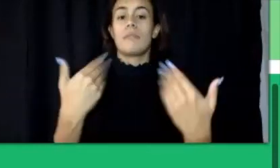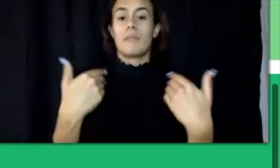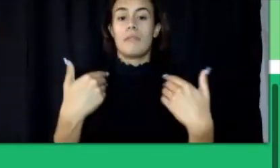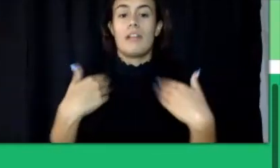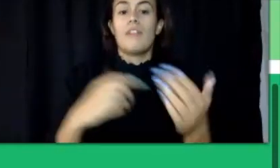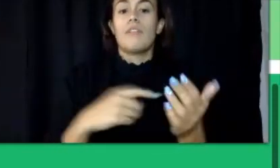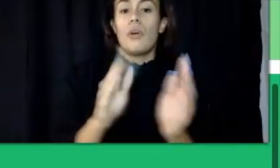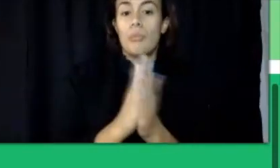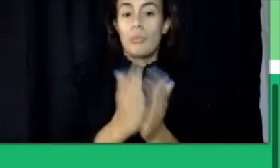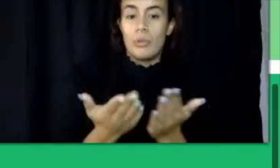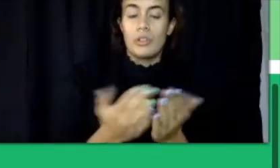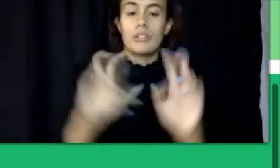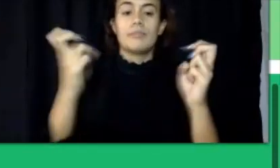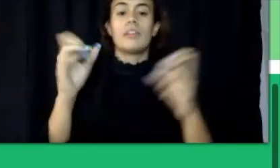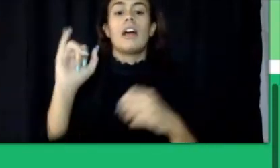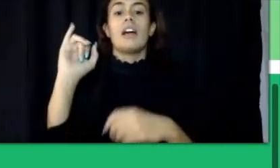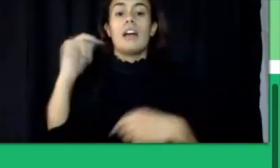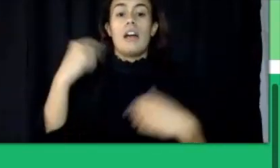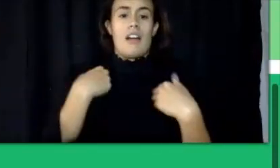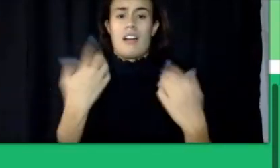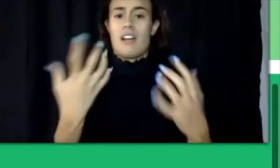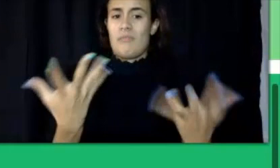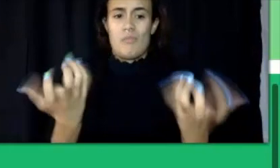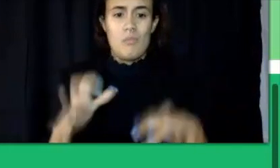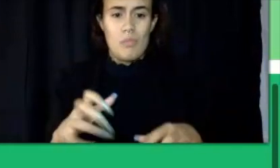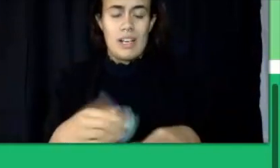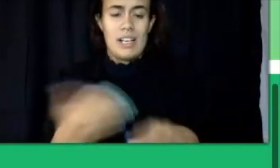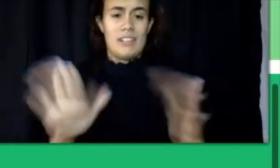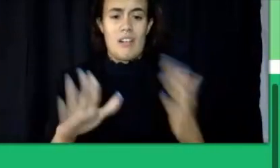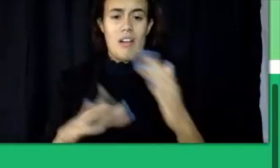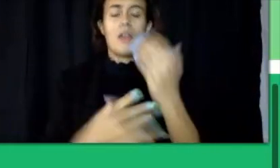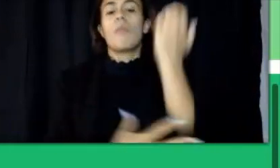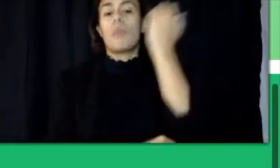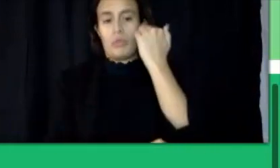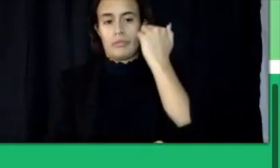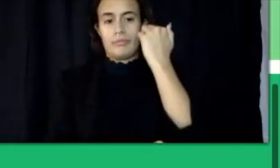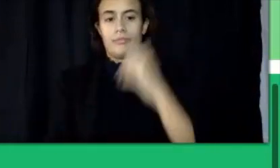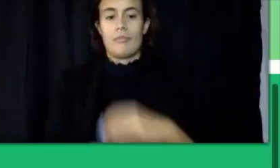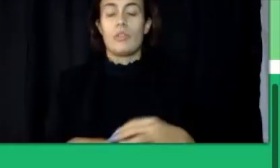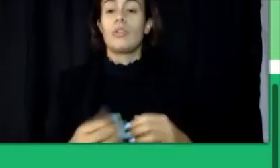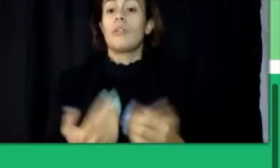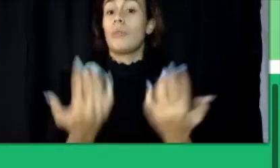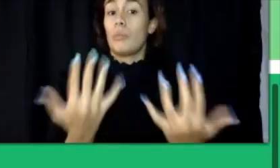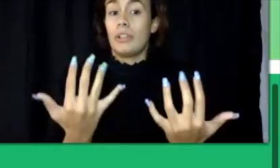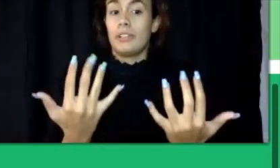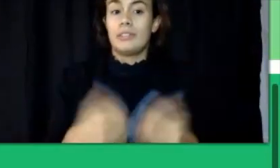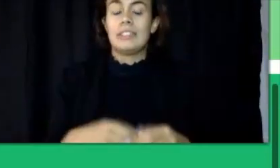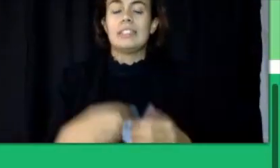debt. Don't go anywhere. This is The Nod.